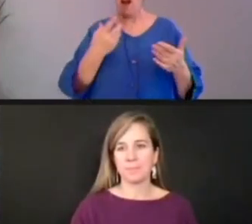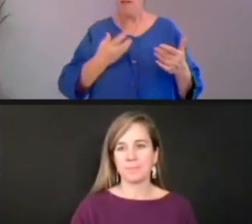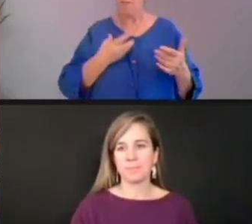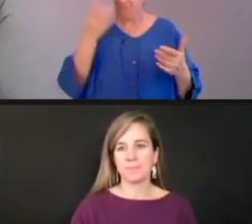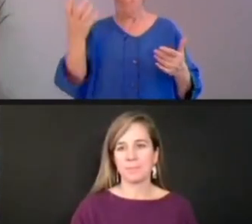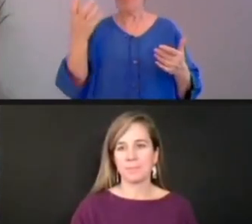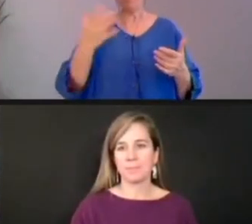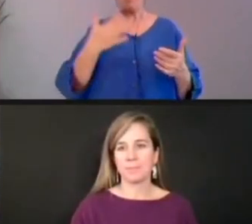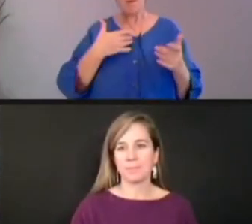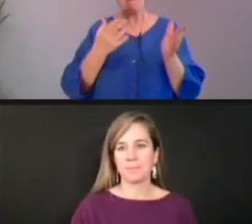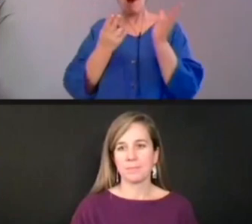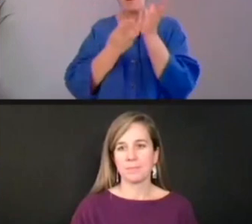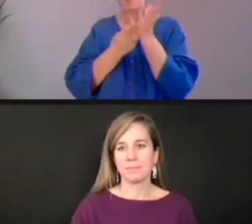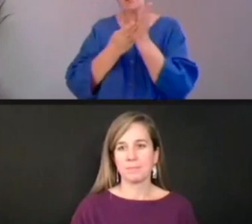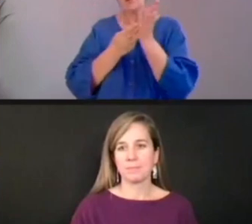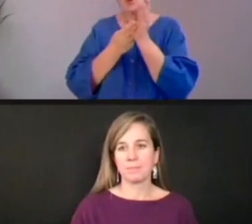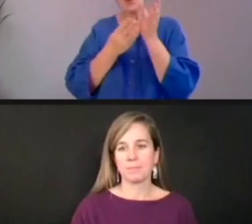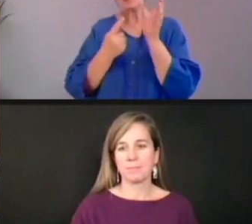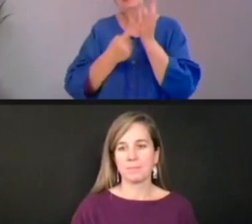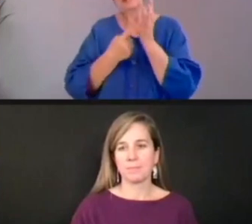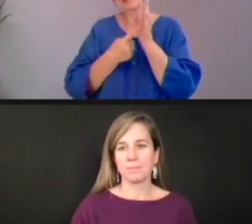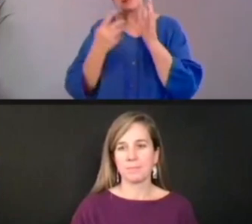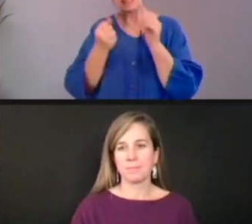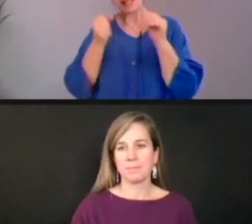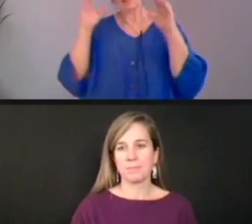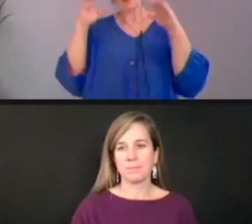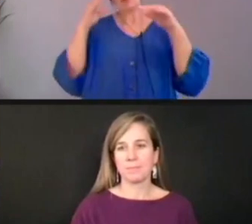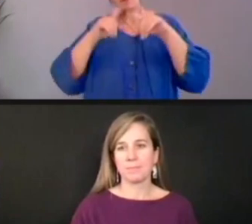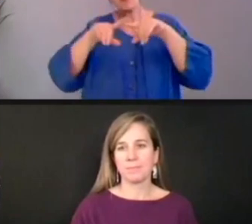things, which can sometimes get me into trouble in institutions. But